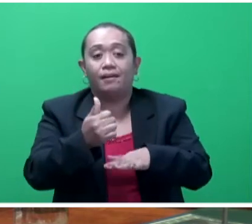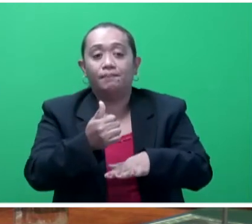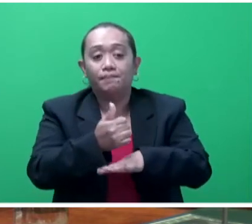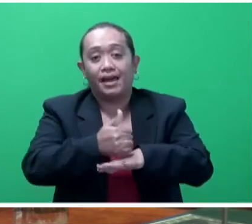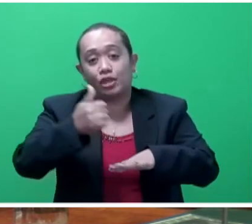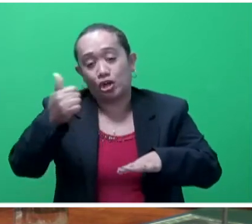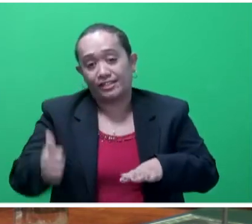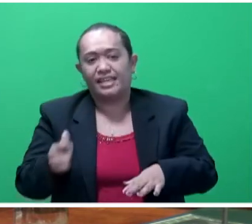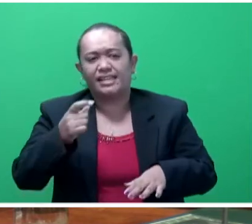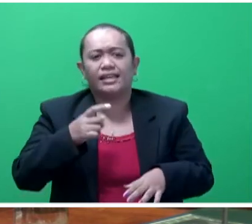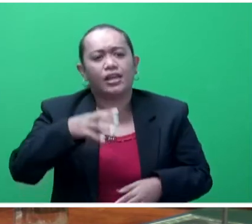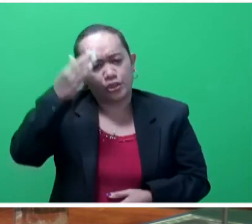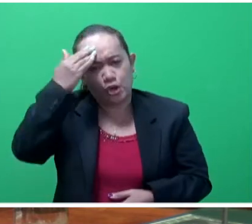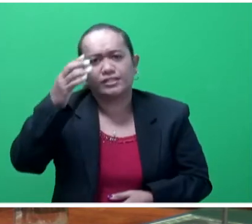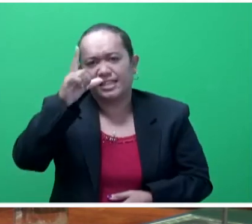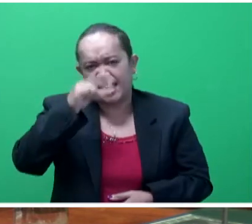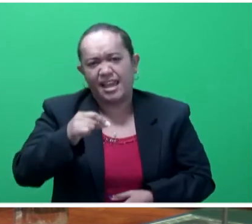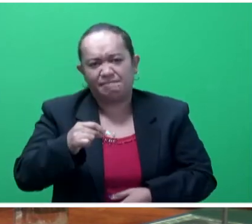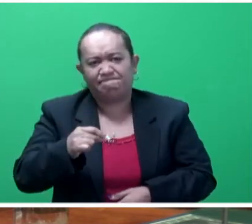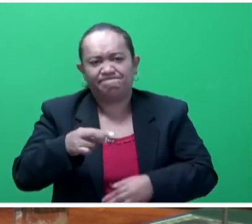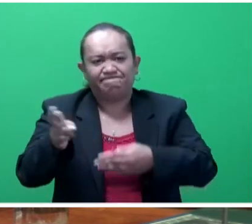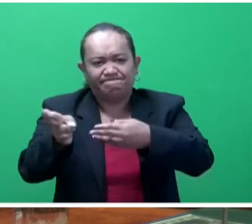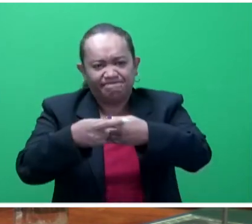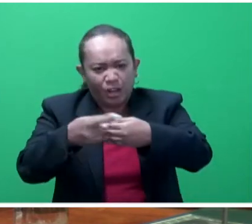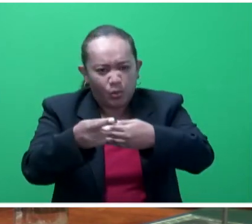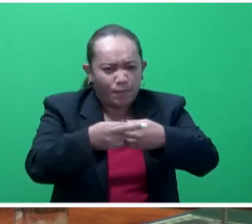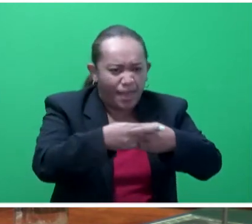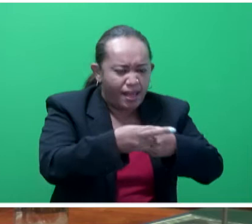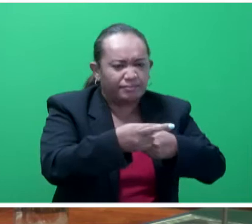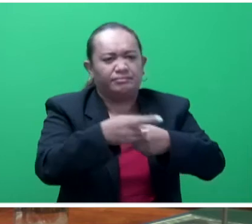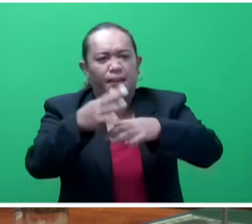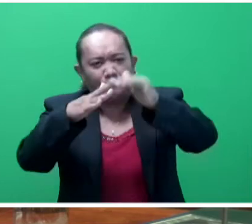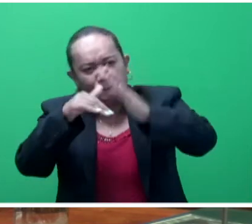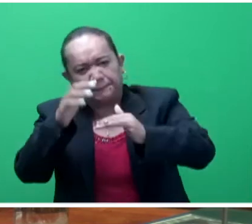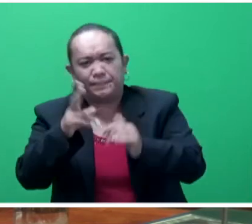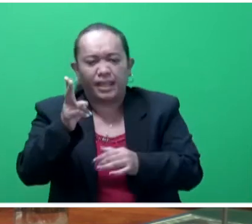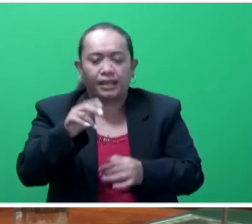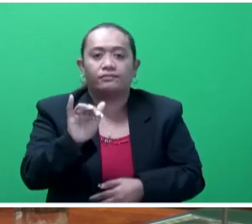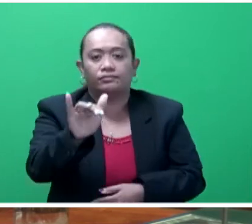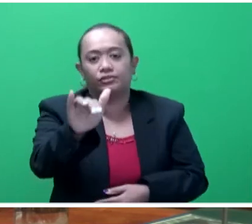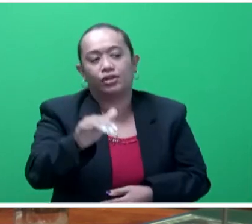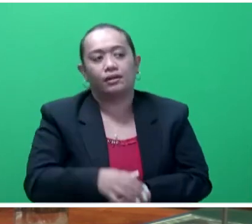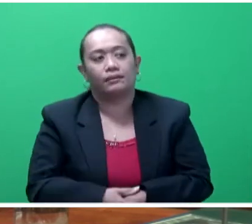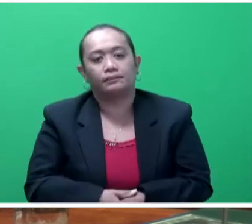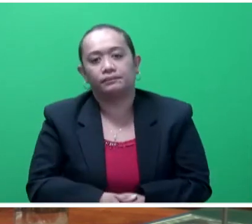property initially. Assistance was sought from the Ministry of Infrastructure for Engineering